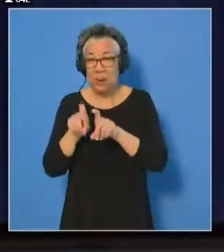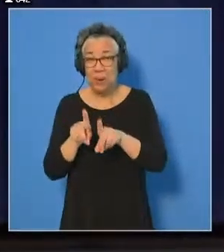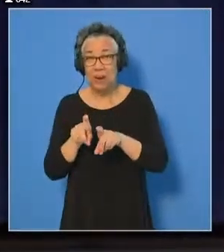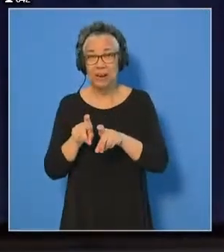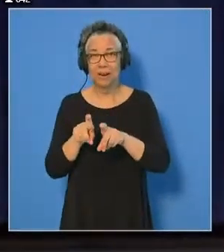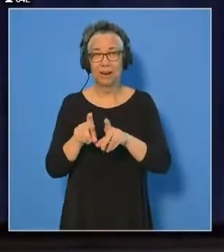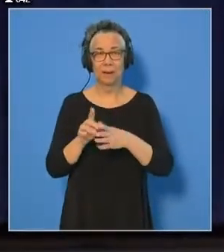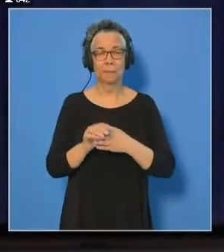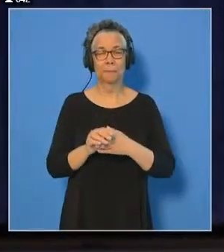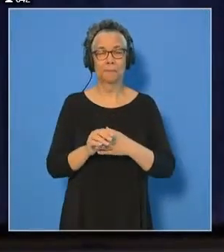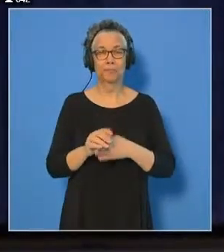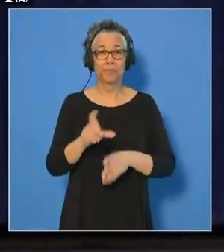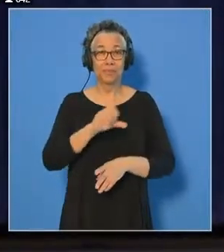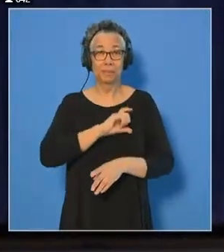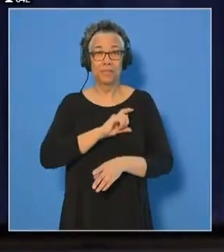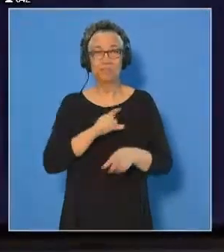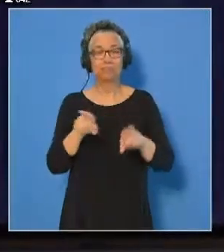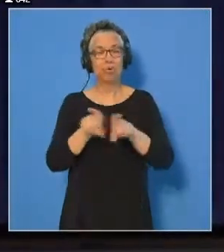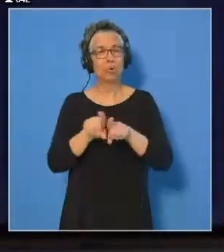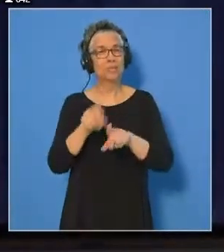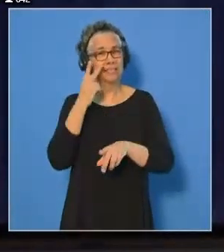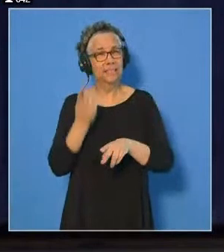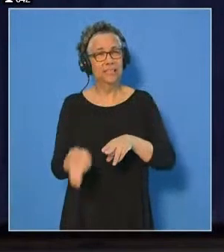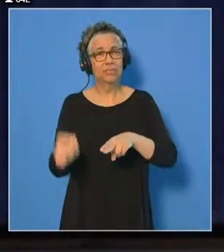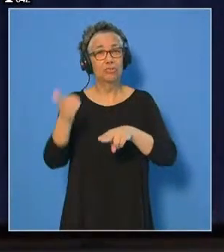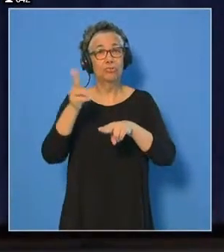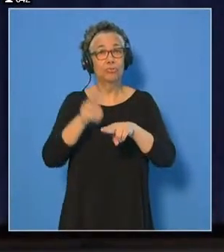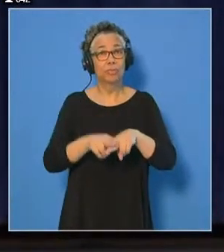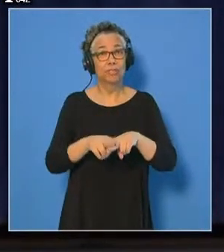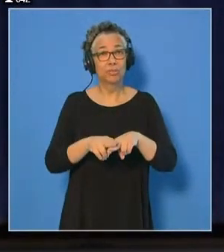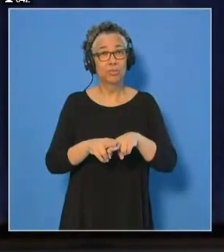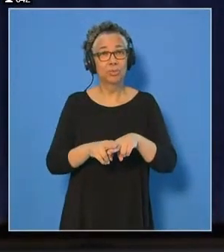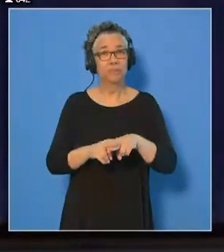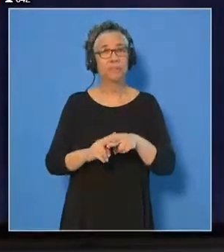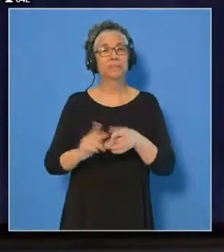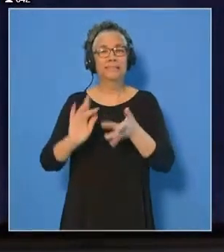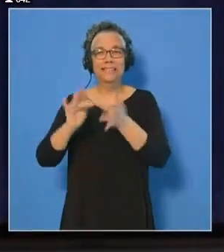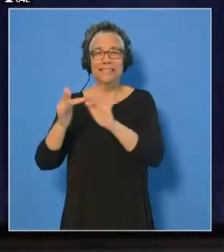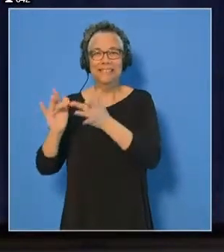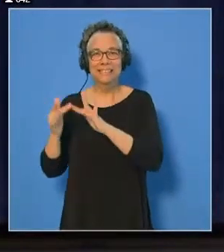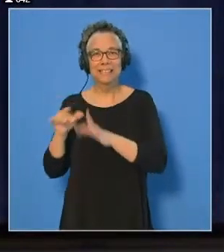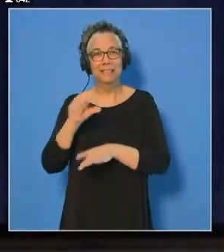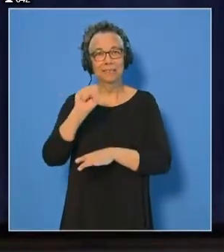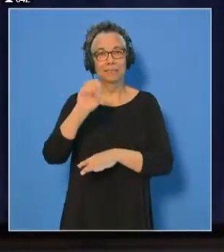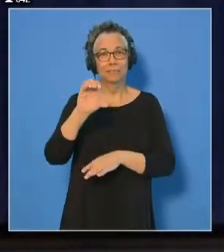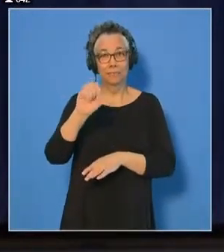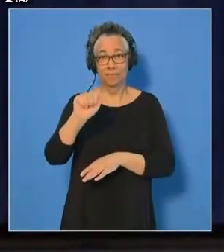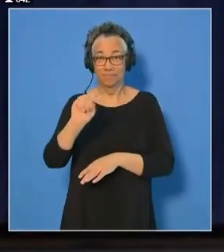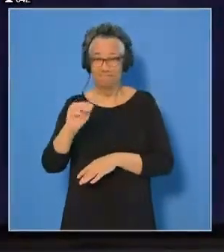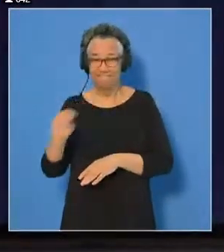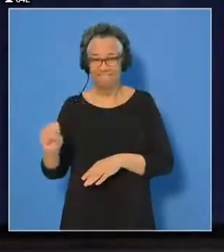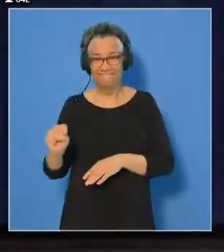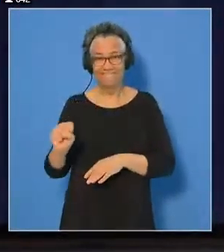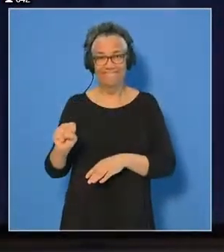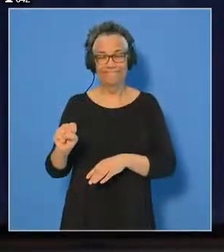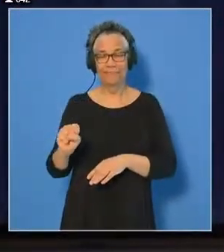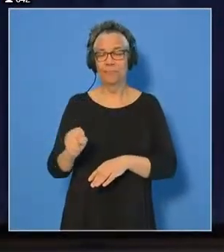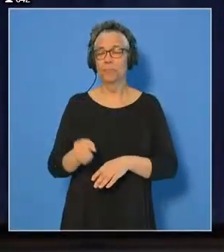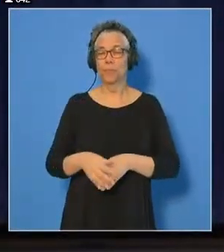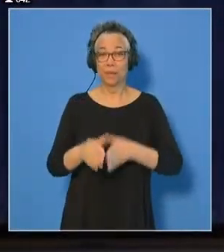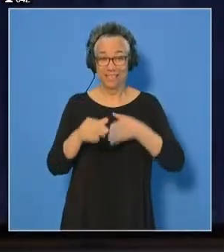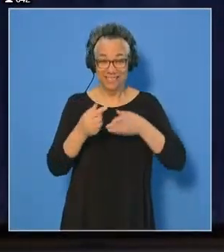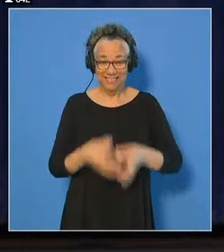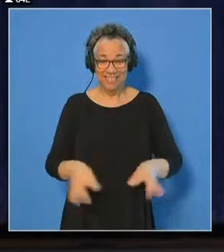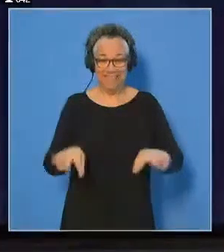The Bermuda Police Service have also seen a rise in online scams. Further advice and guidance can be obtained via